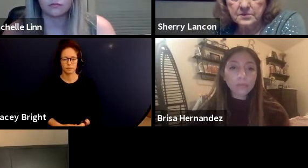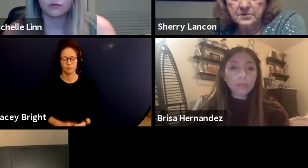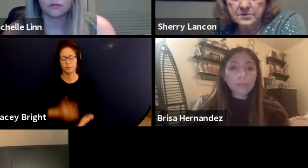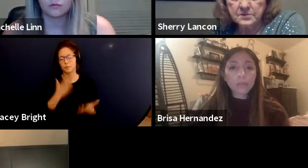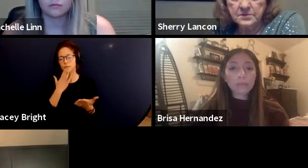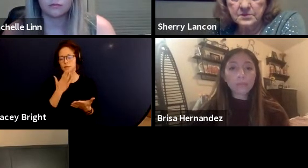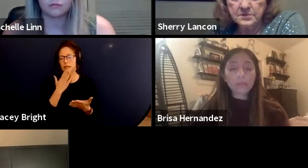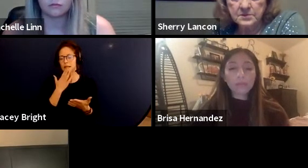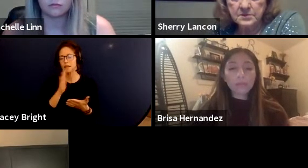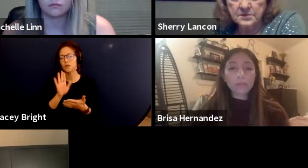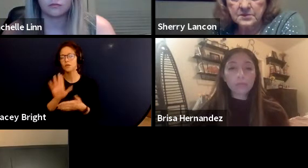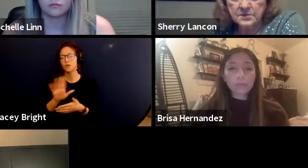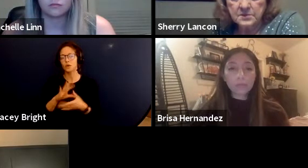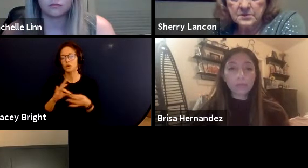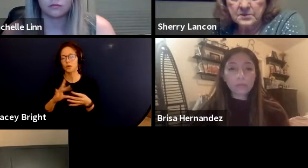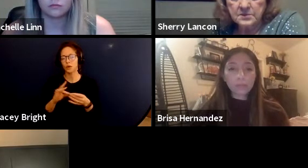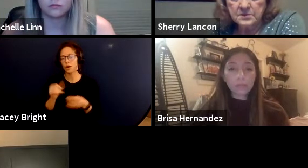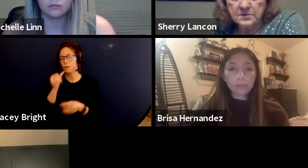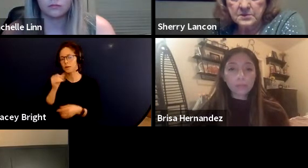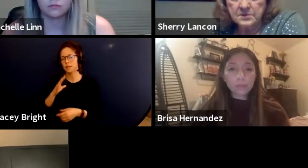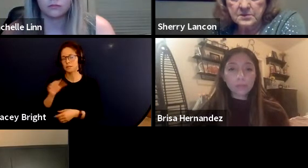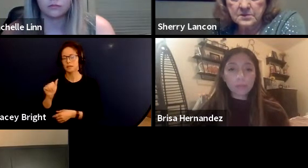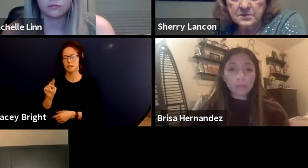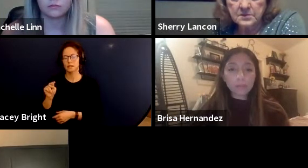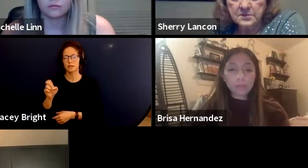Thank you for your comments, Ms. Anderson.